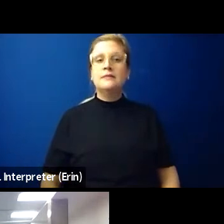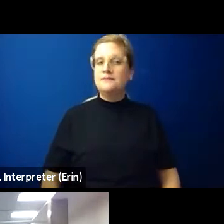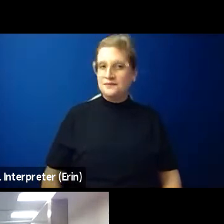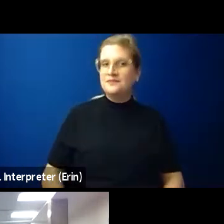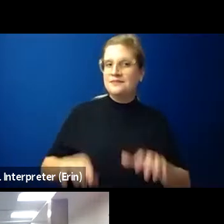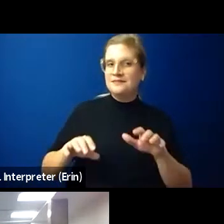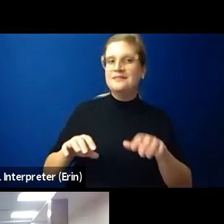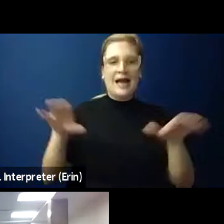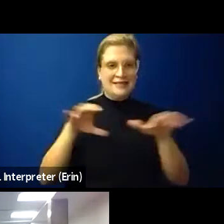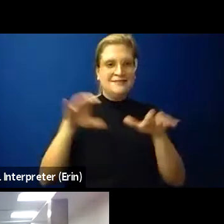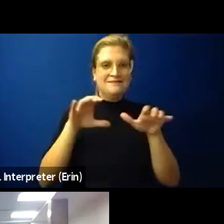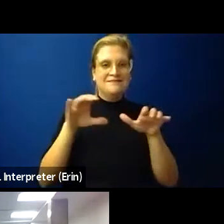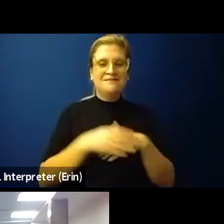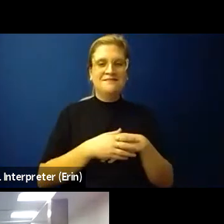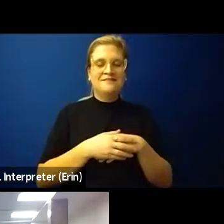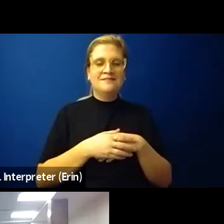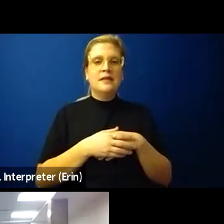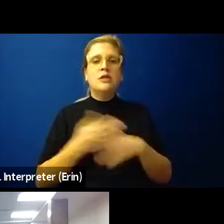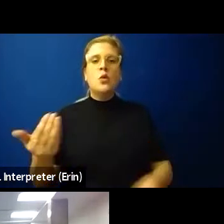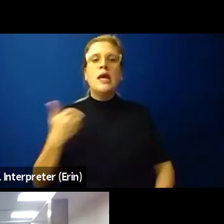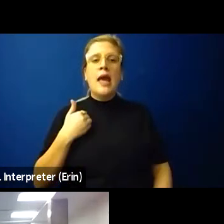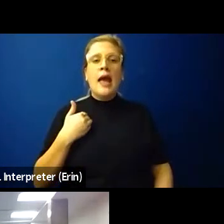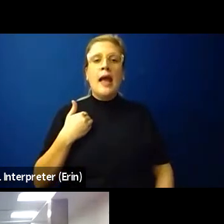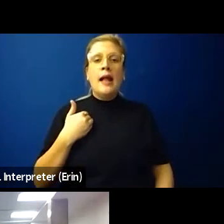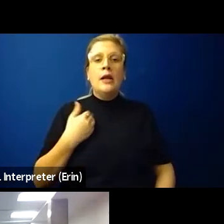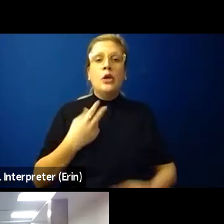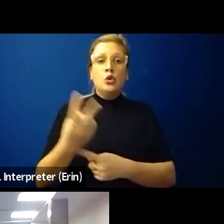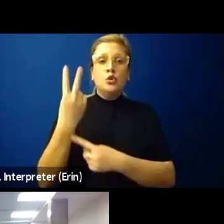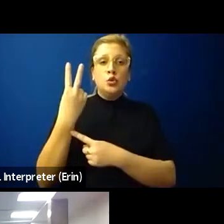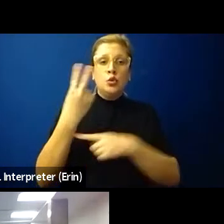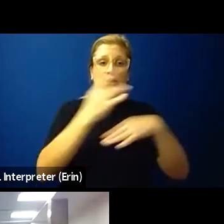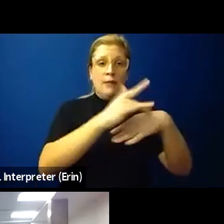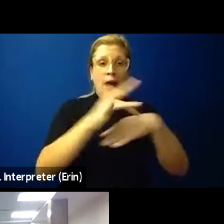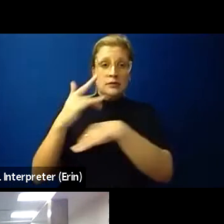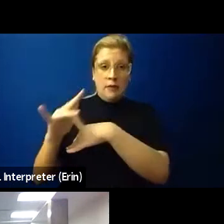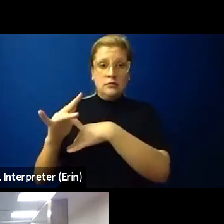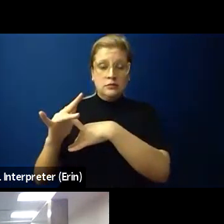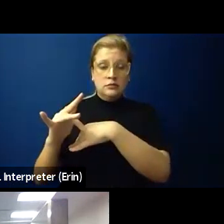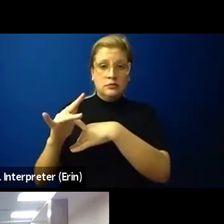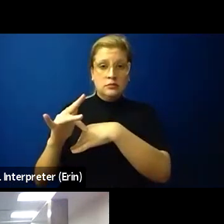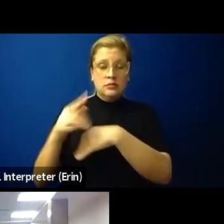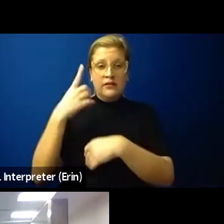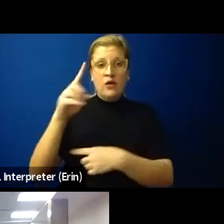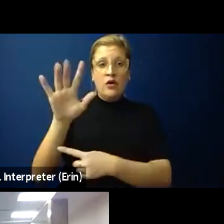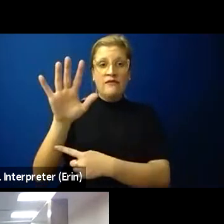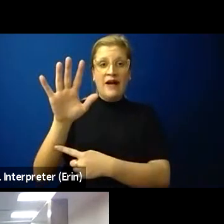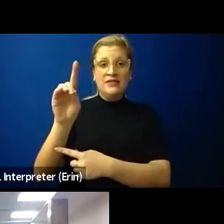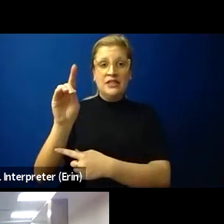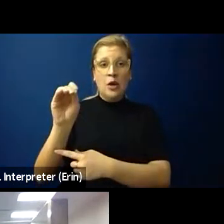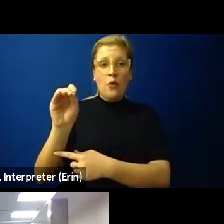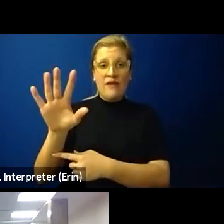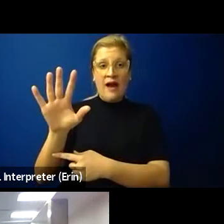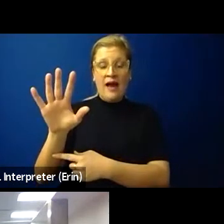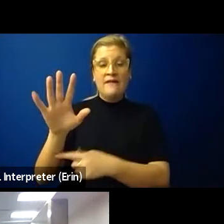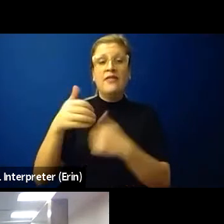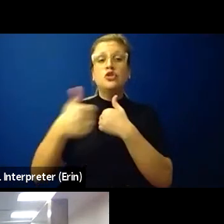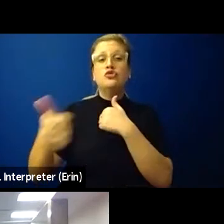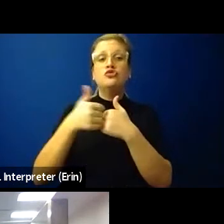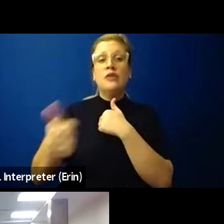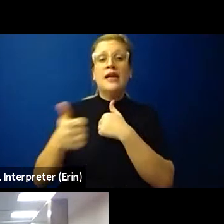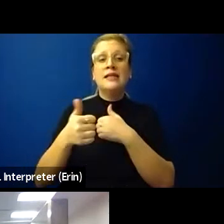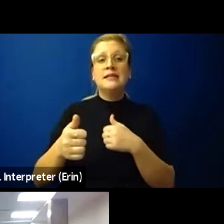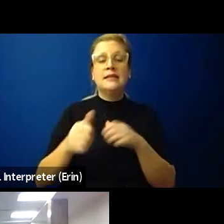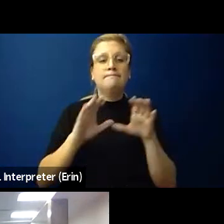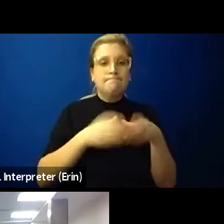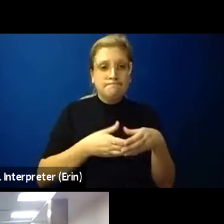did. So we had 2 spots available for 5DO5 on the transit committee. At